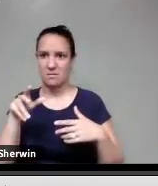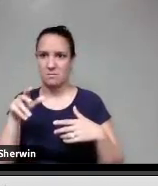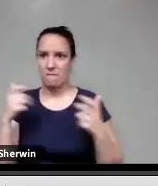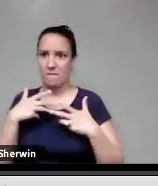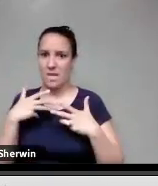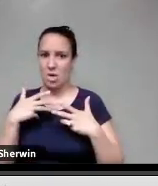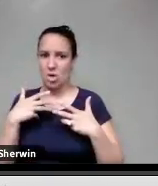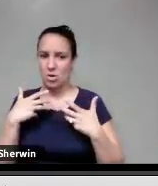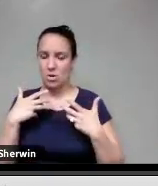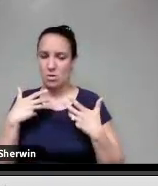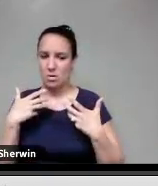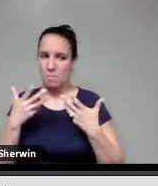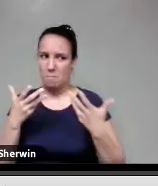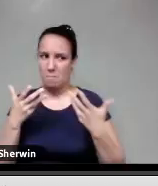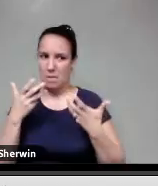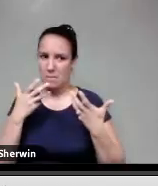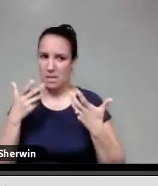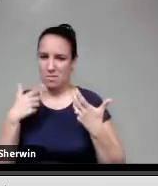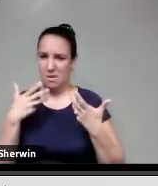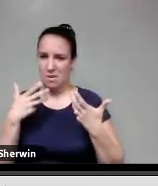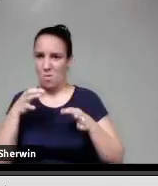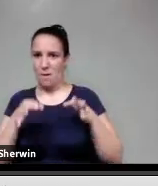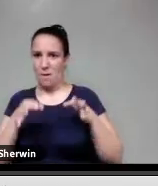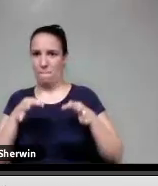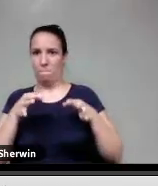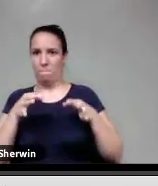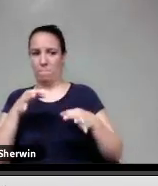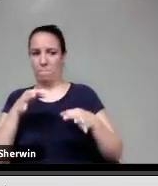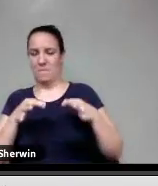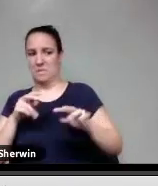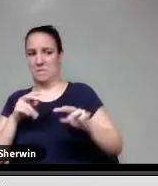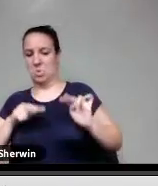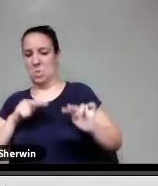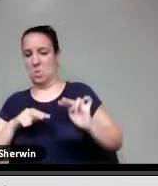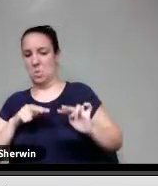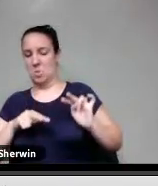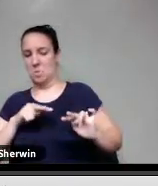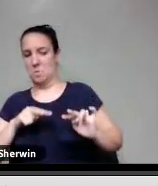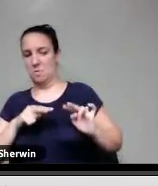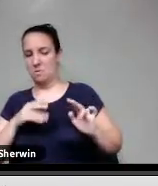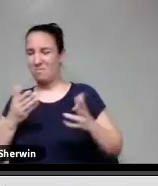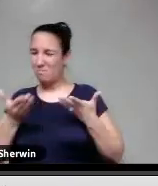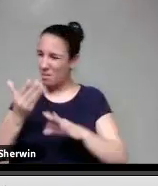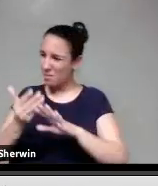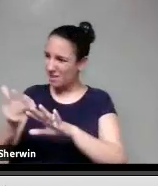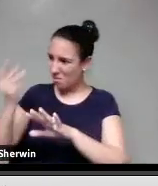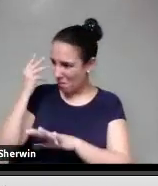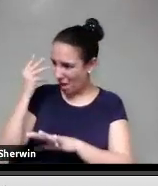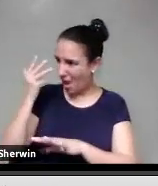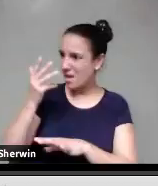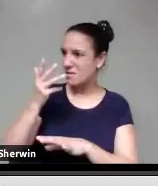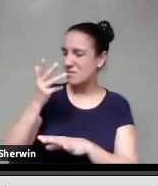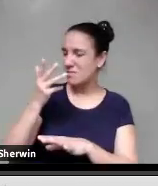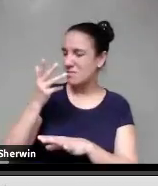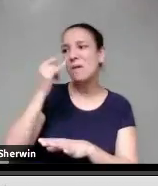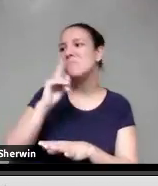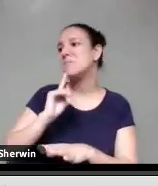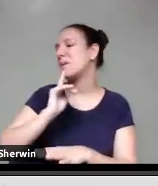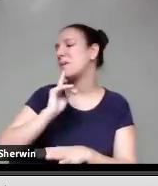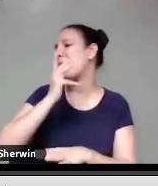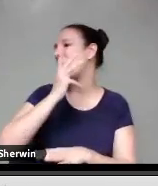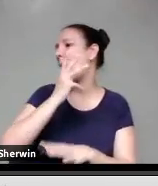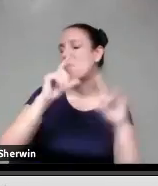fear of judgment. If you're going to a single moms group, maybe they've had issues in the past with people judging them or causing